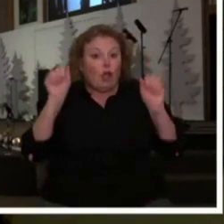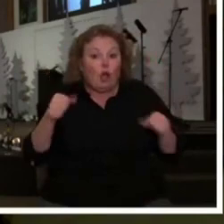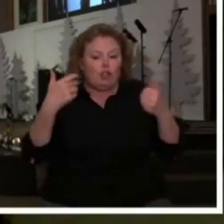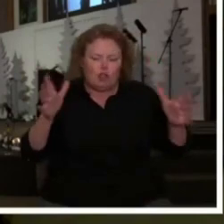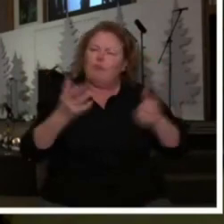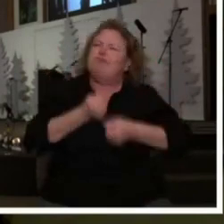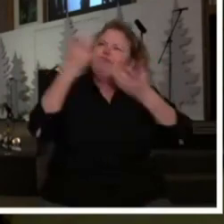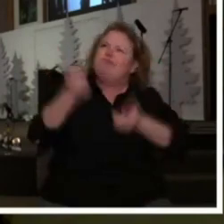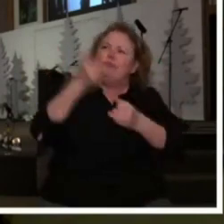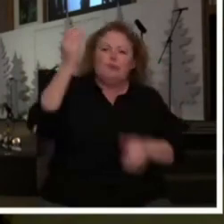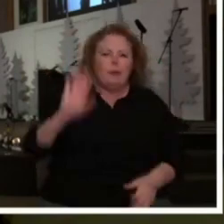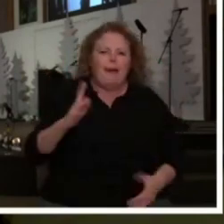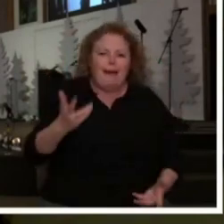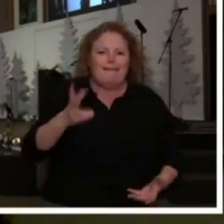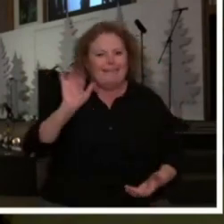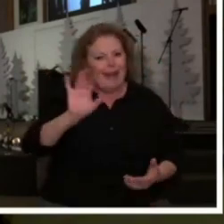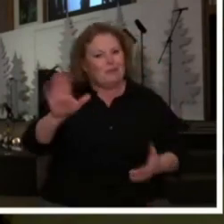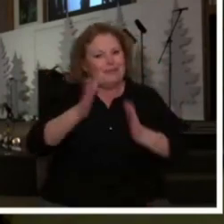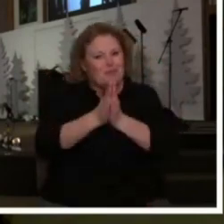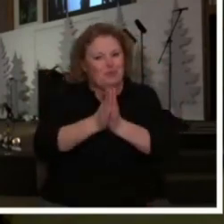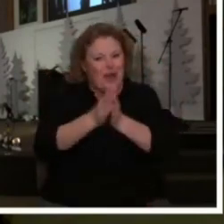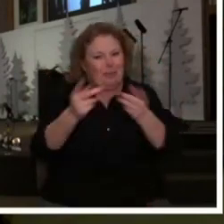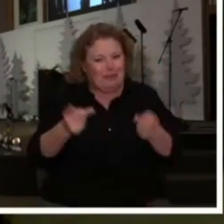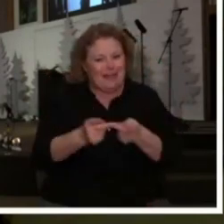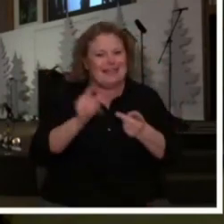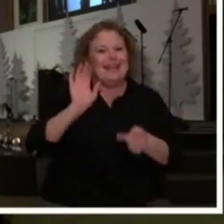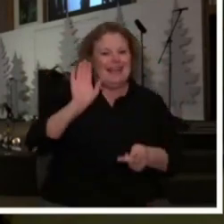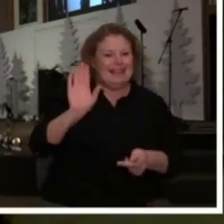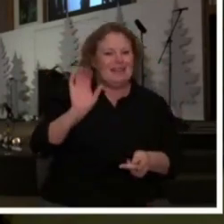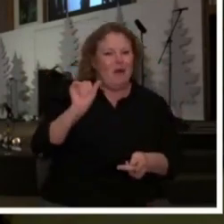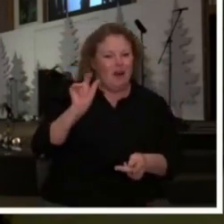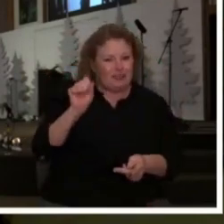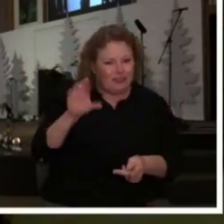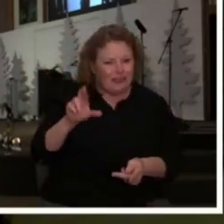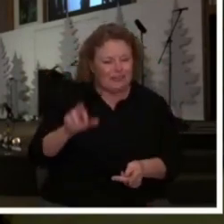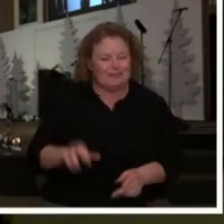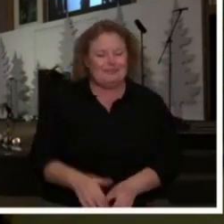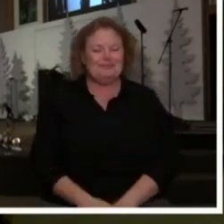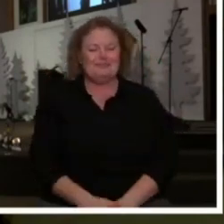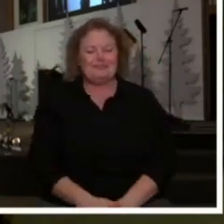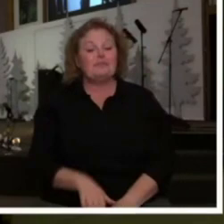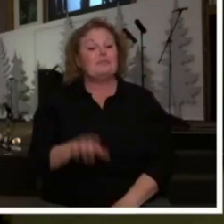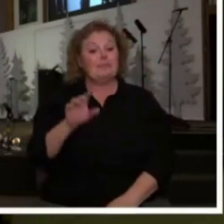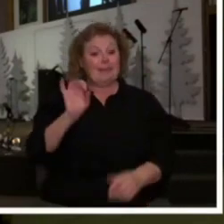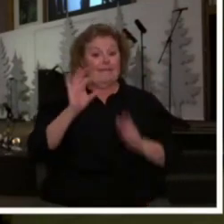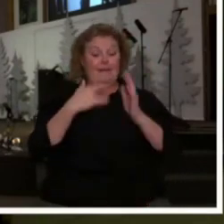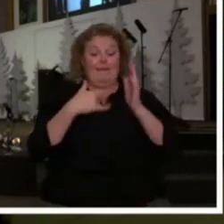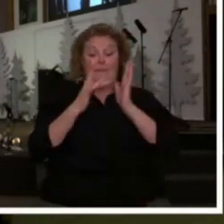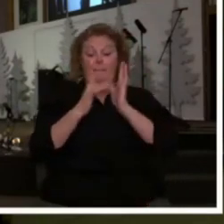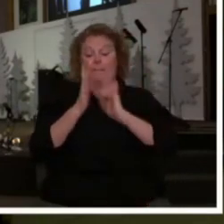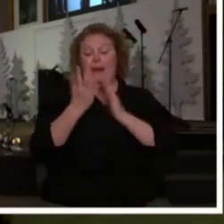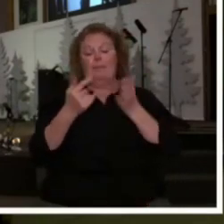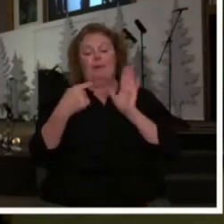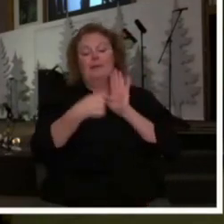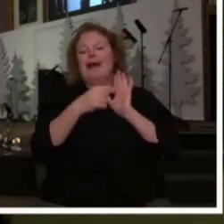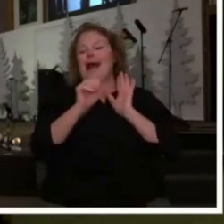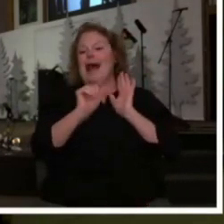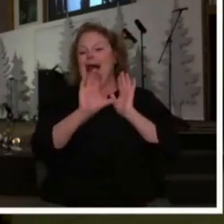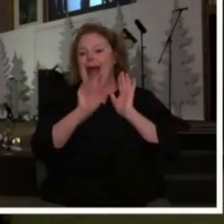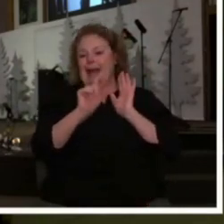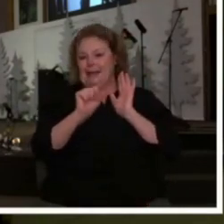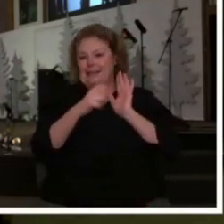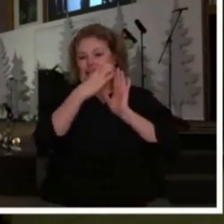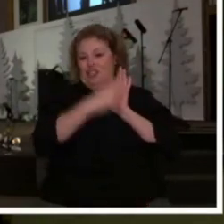so this morning, I want to talk to you about the altars in your life and the altar of prayer and the importance. And if you have your Bible, I'm going to ask that you would turn to Acts chapter 1.